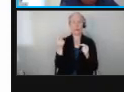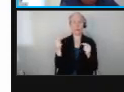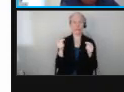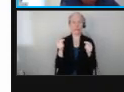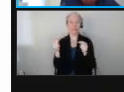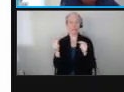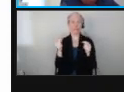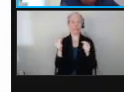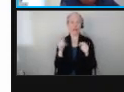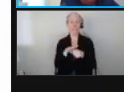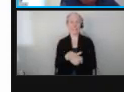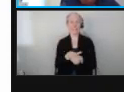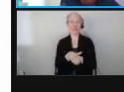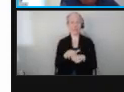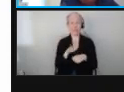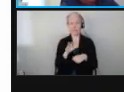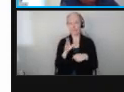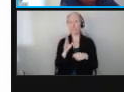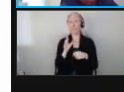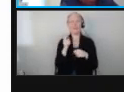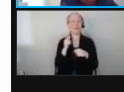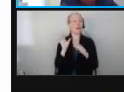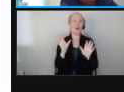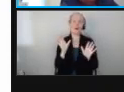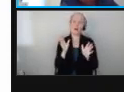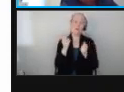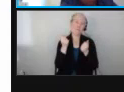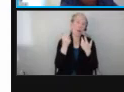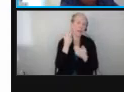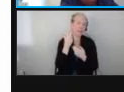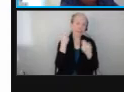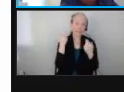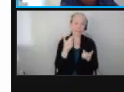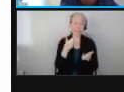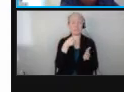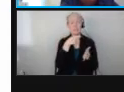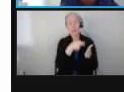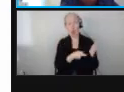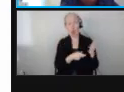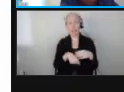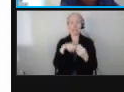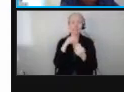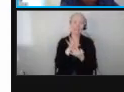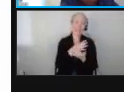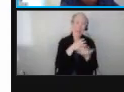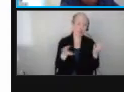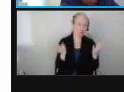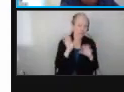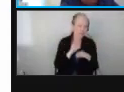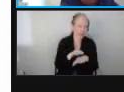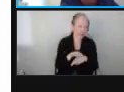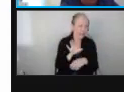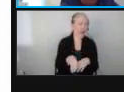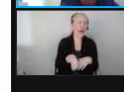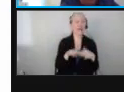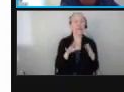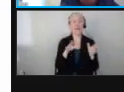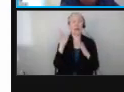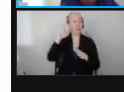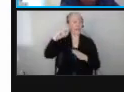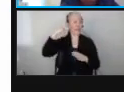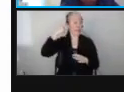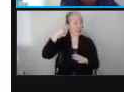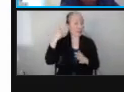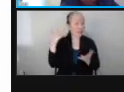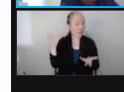can be and that's multifactorial. Again, costs and schedules will factor into that. The whole political climate